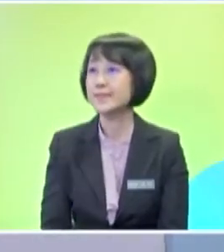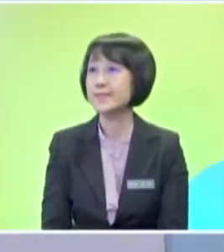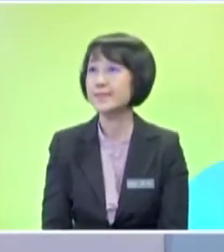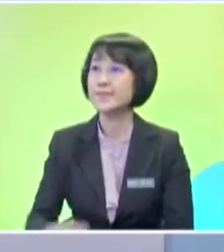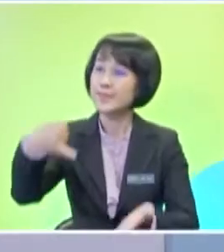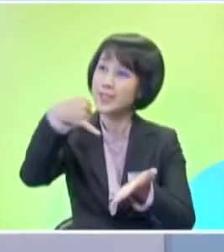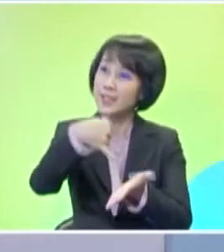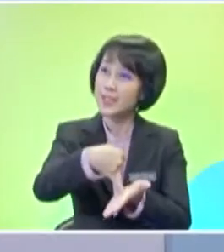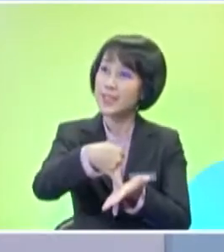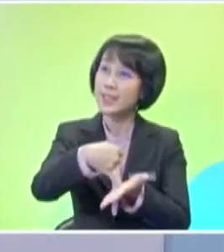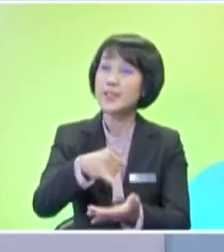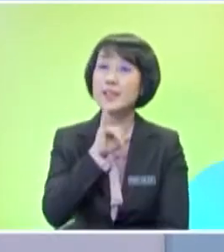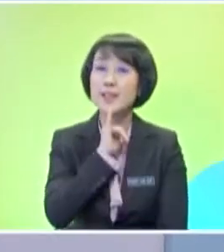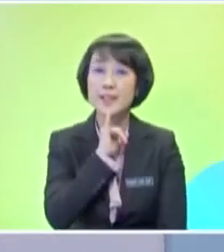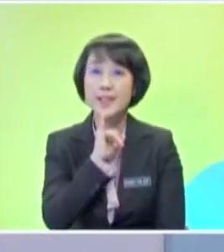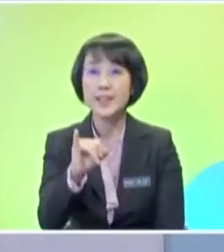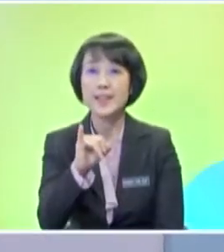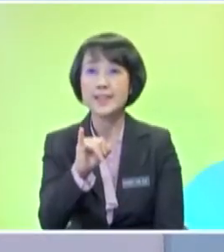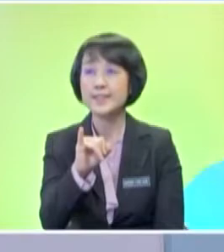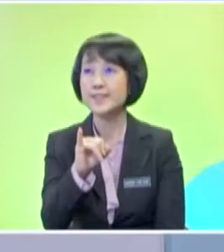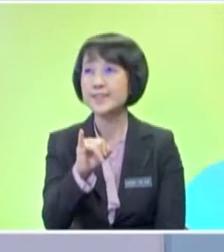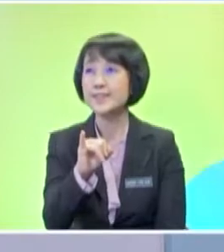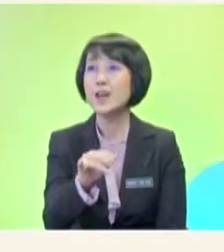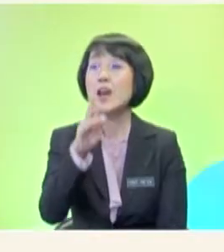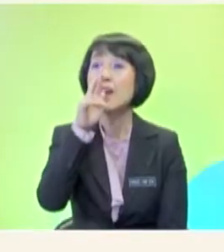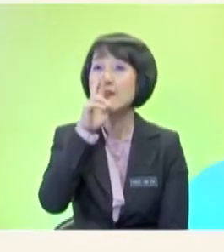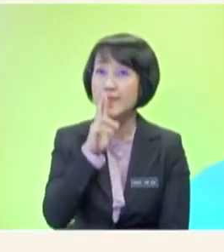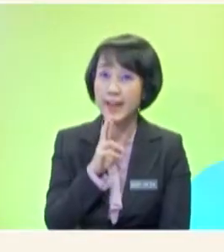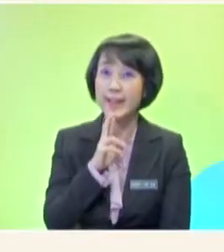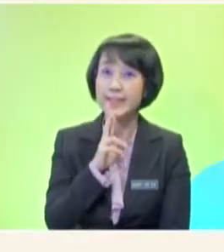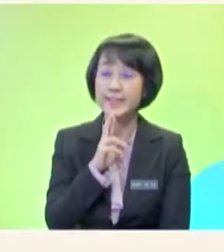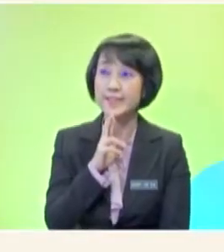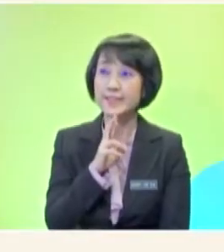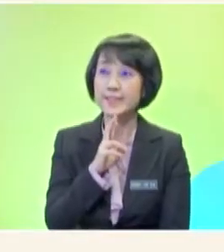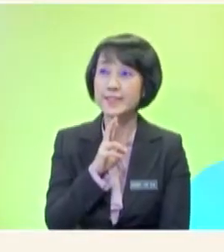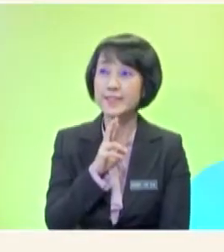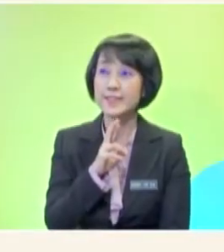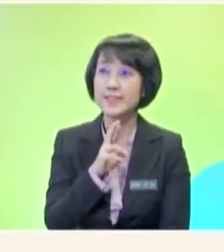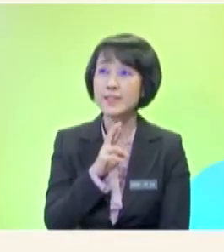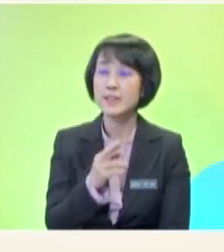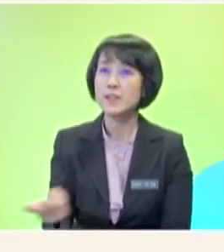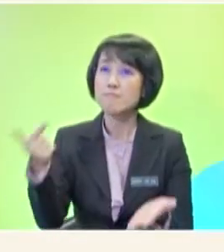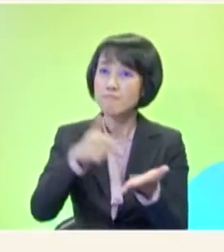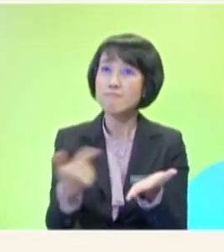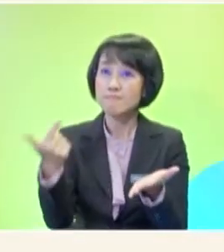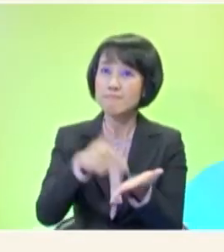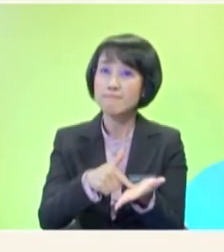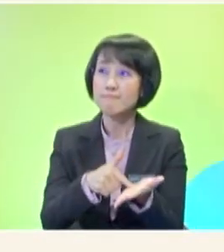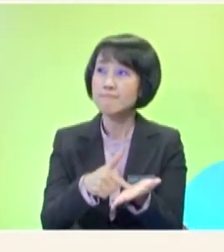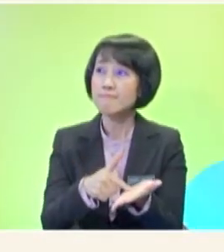It is red. Is there any more?